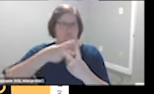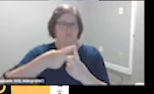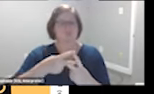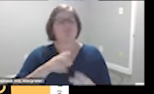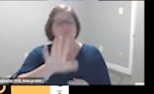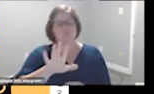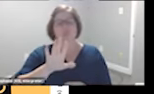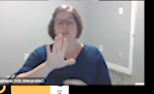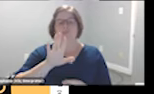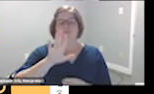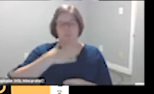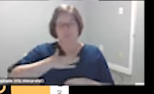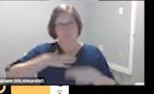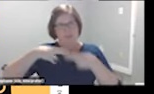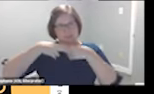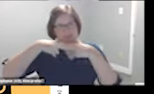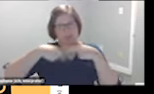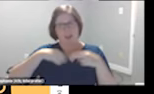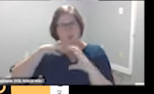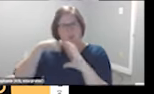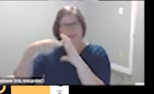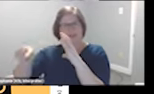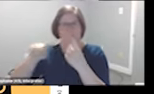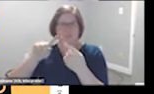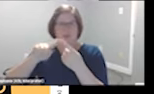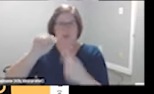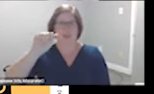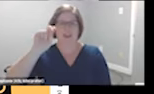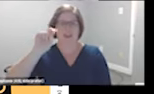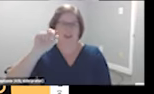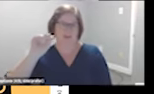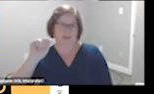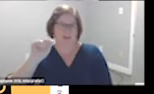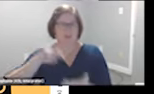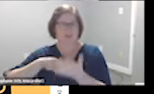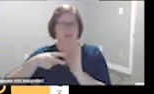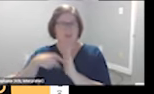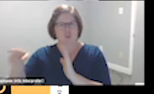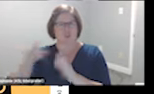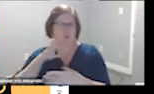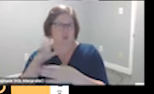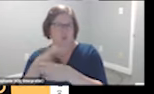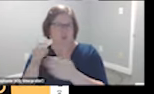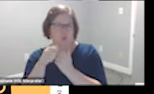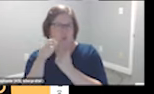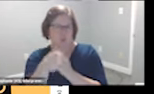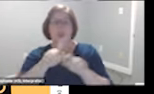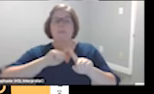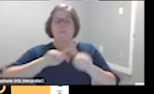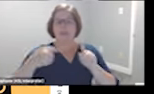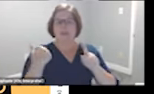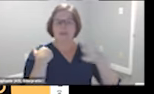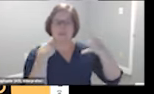send my slides to Anna, so you will have the links to all of these resources, but to quickly go through them, there's a website called